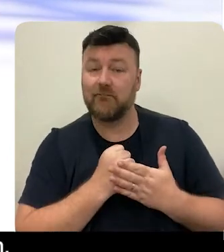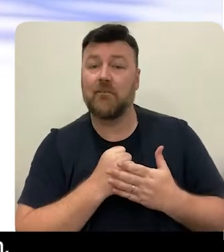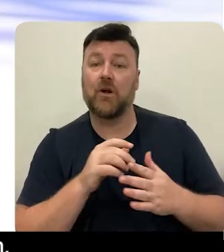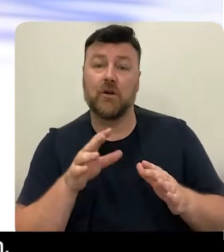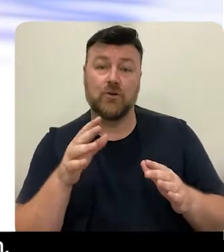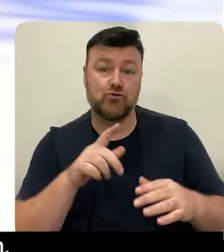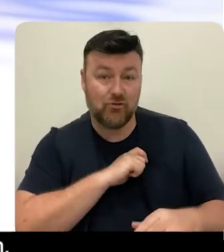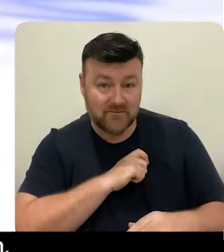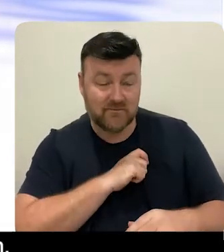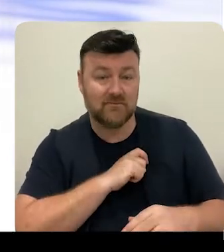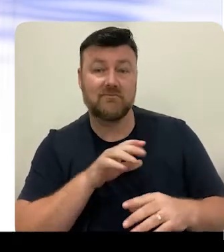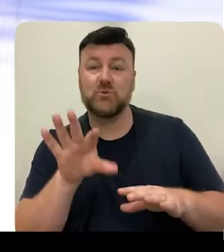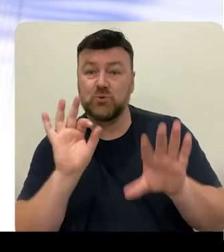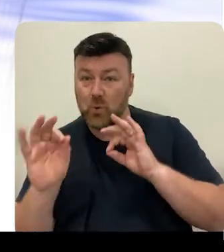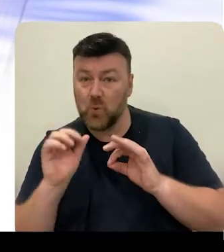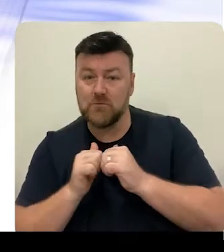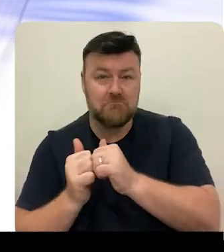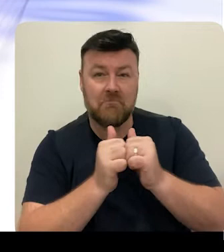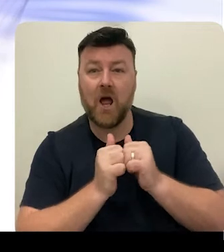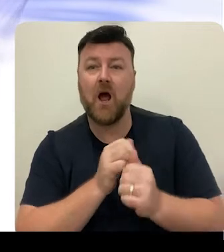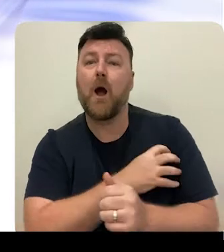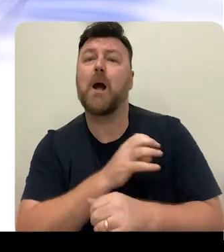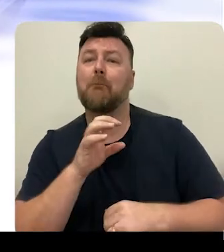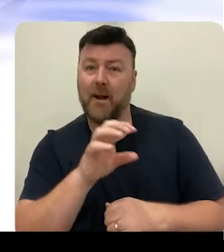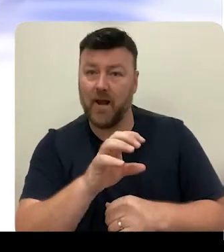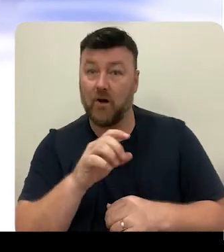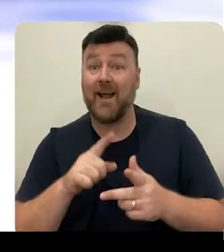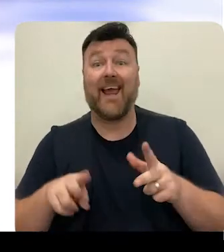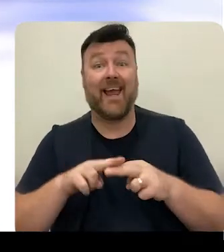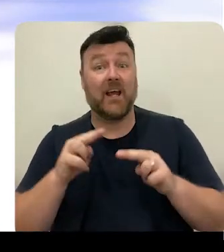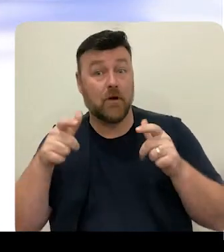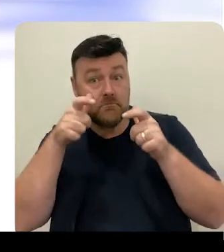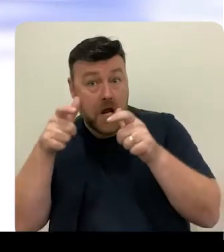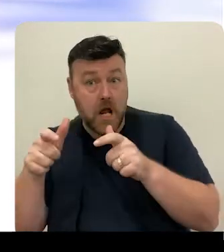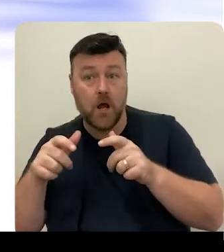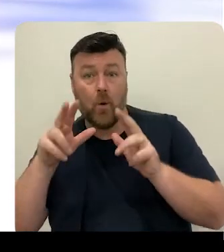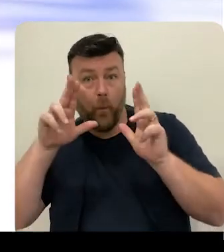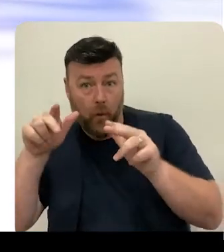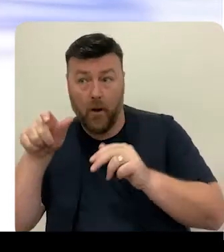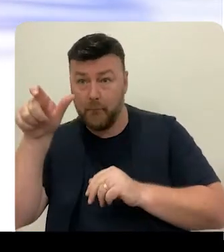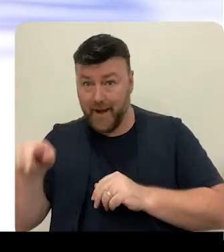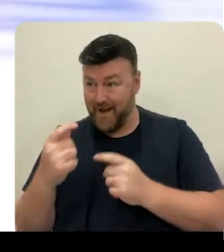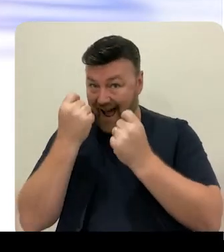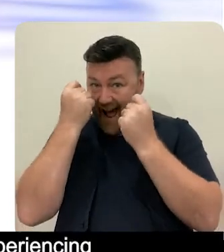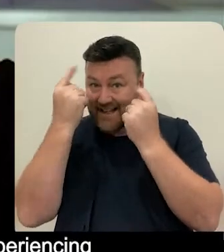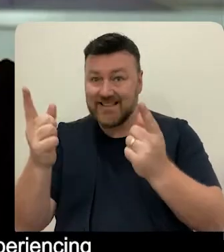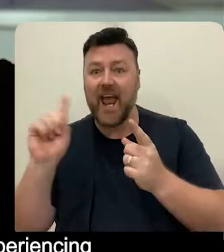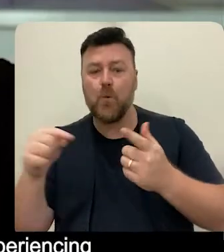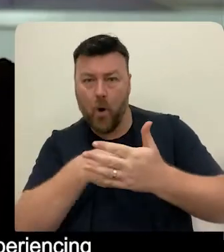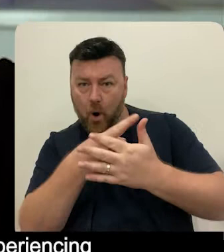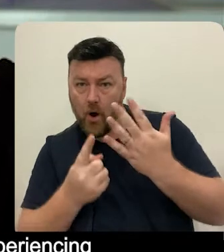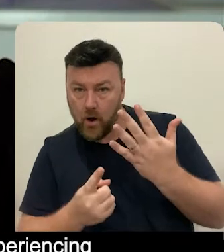choice, collaboration and empowerment. When those partners and supporters understand trauma-informed principles and